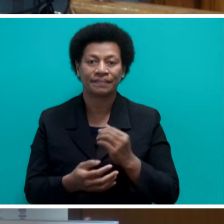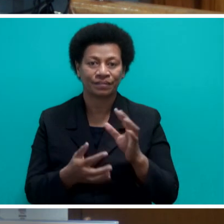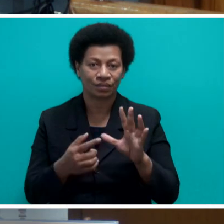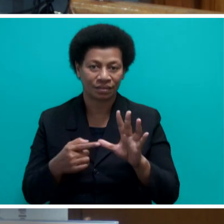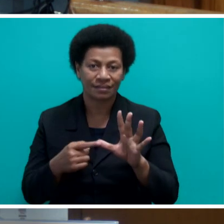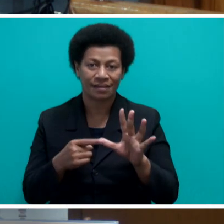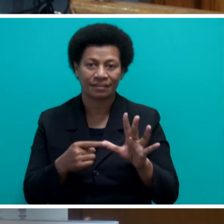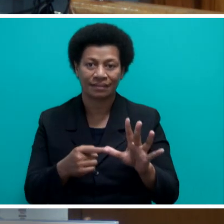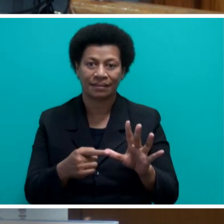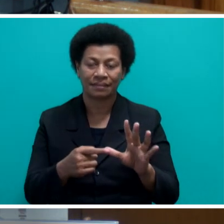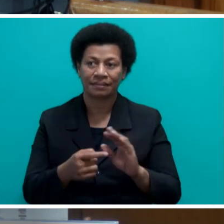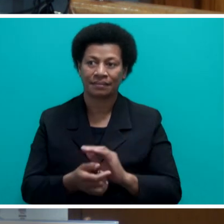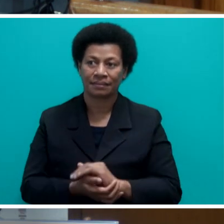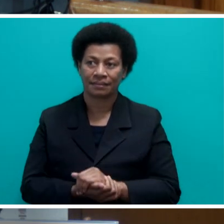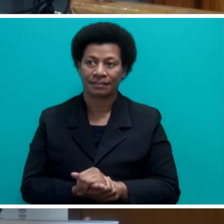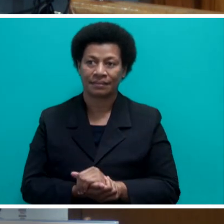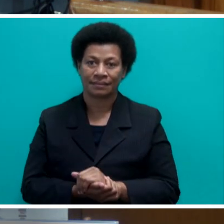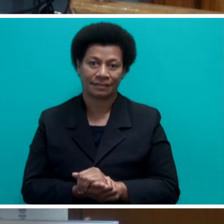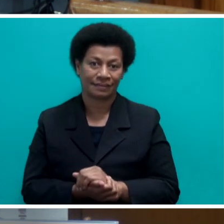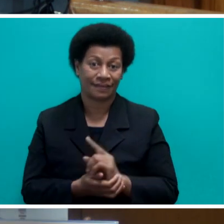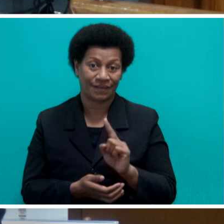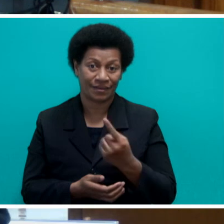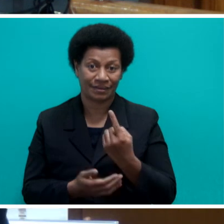do so, I acknowledge the